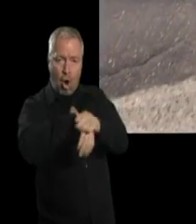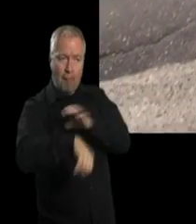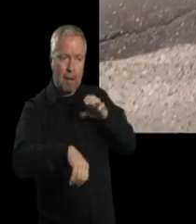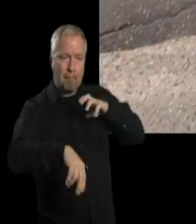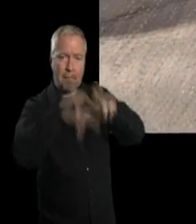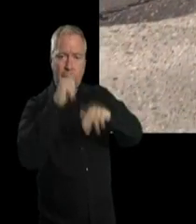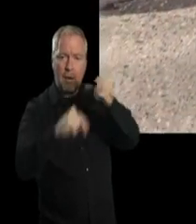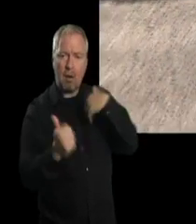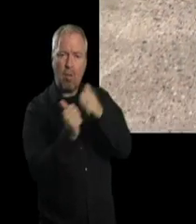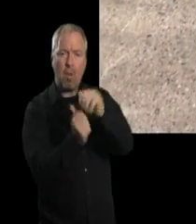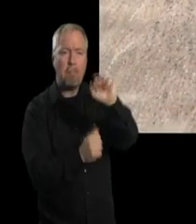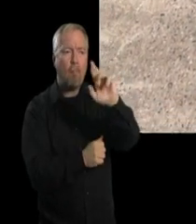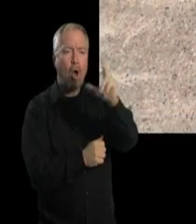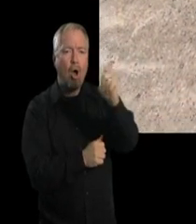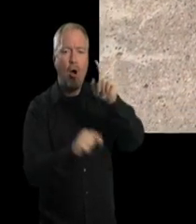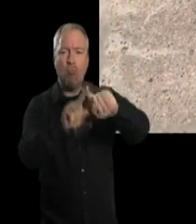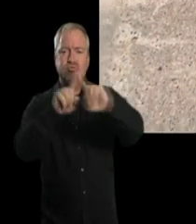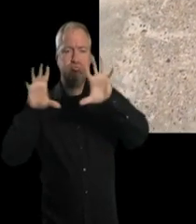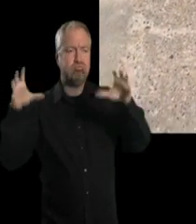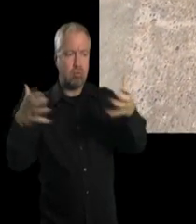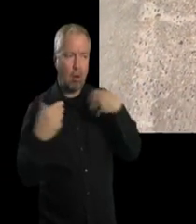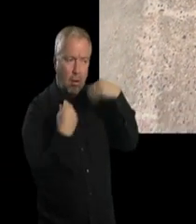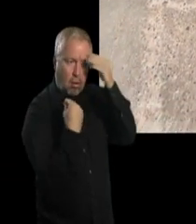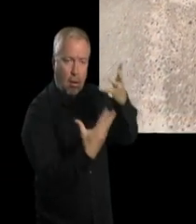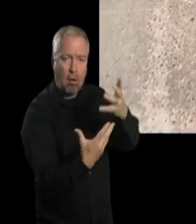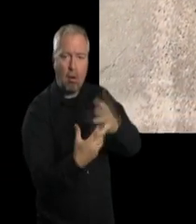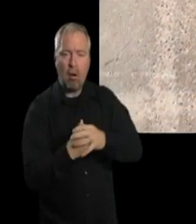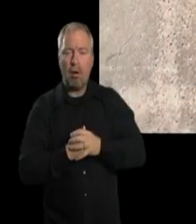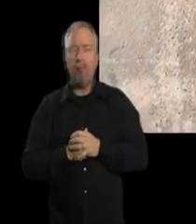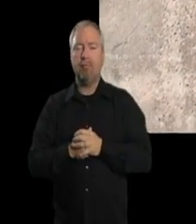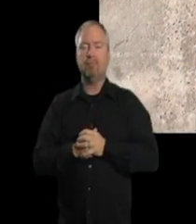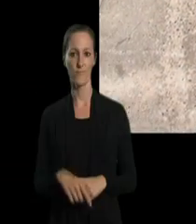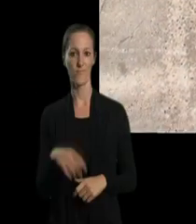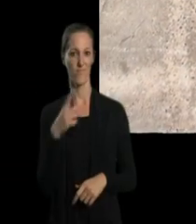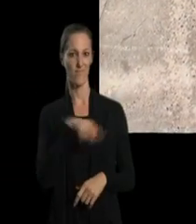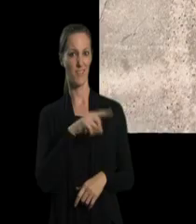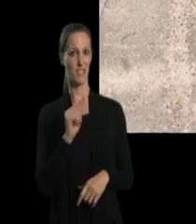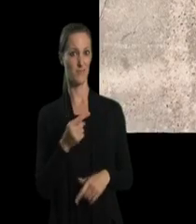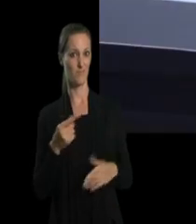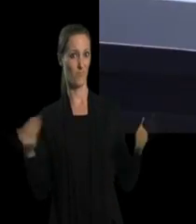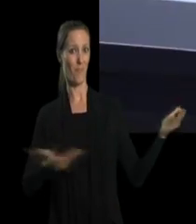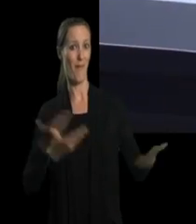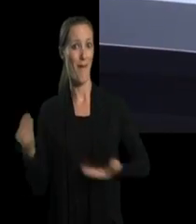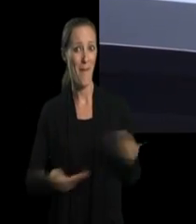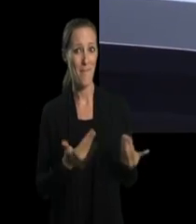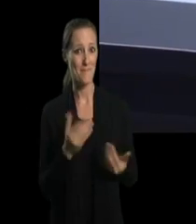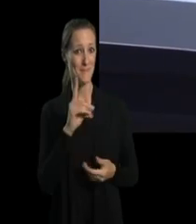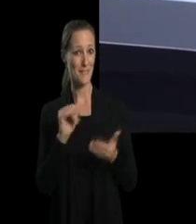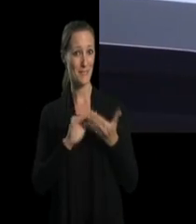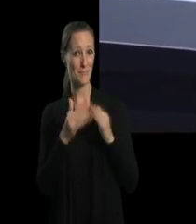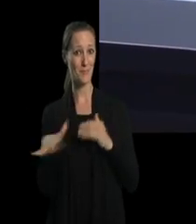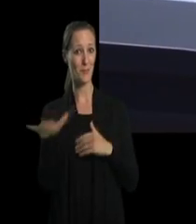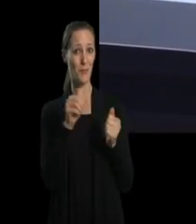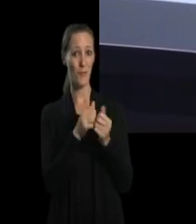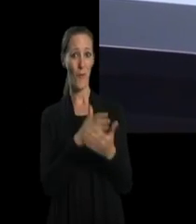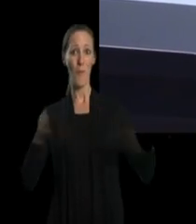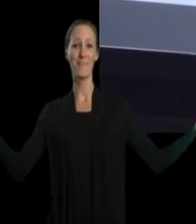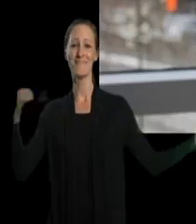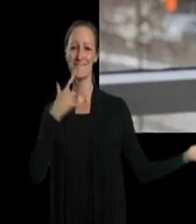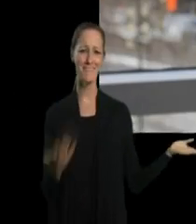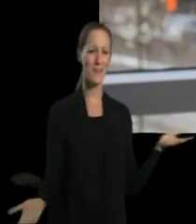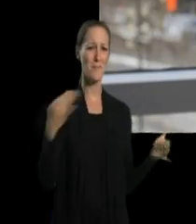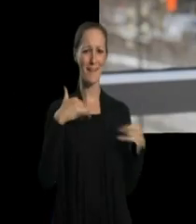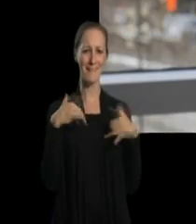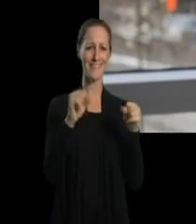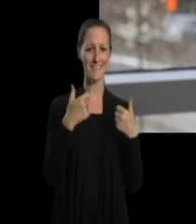Committee with Margaret Cross and a whole bunch of other folks. They were just welcomed the disability community with open arms